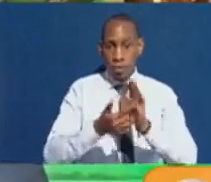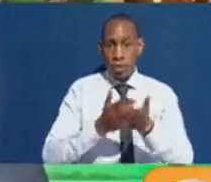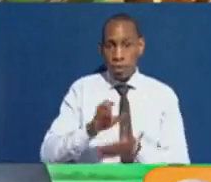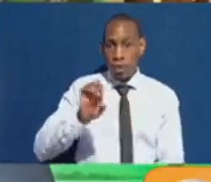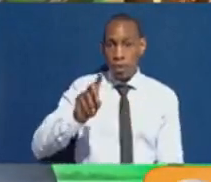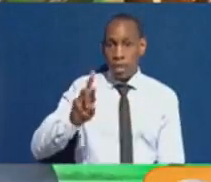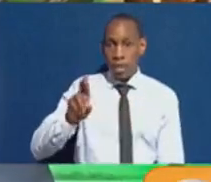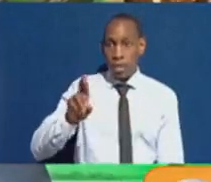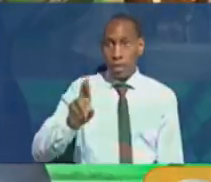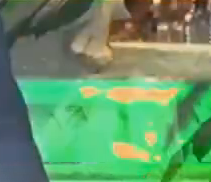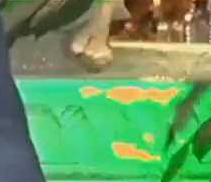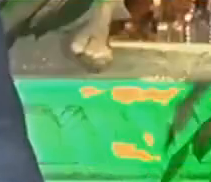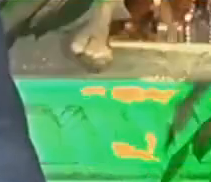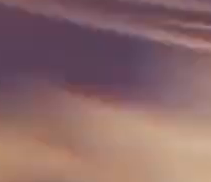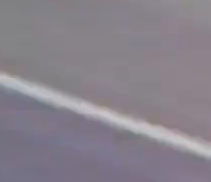Chweya, right here.